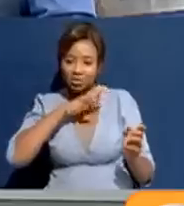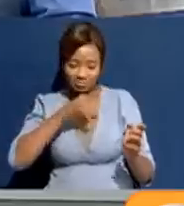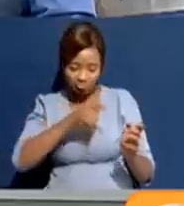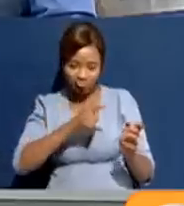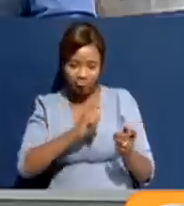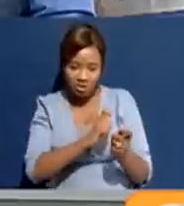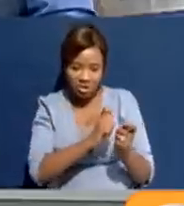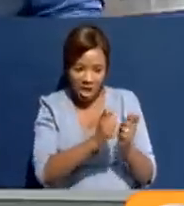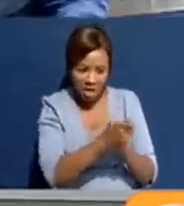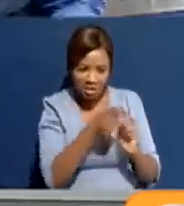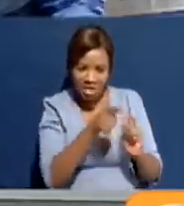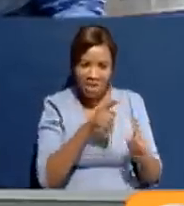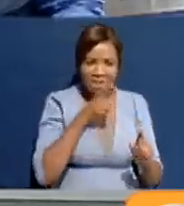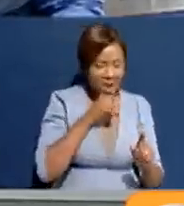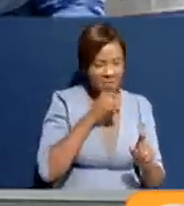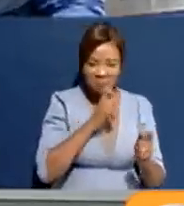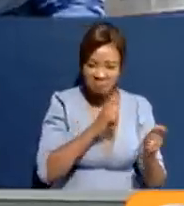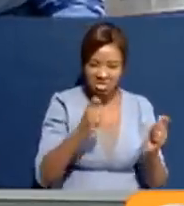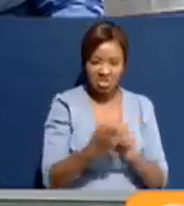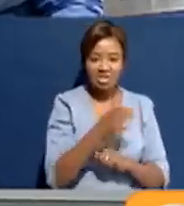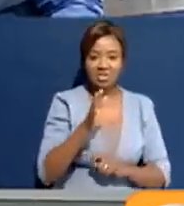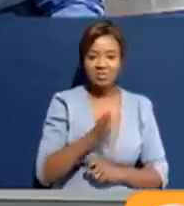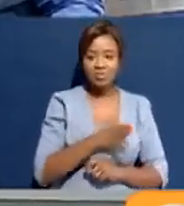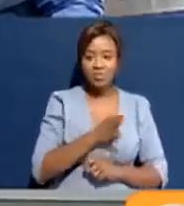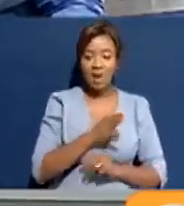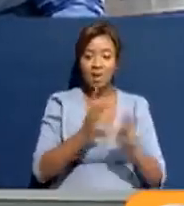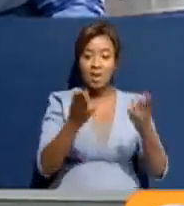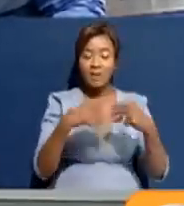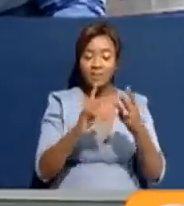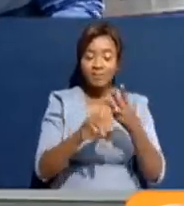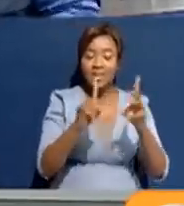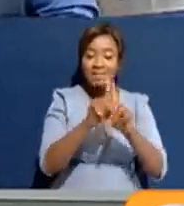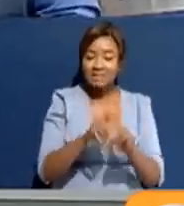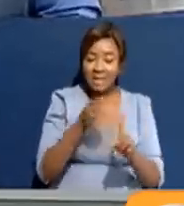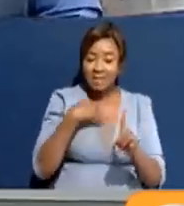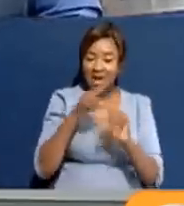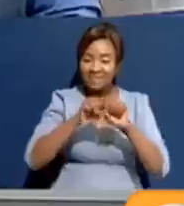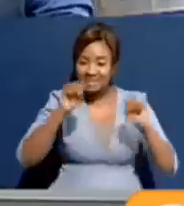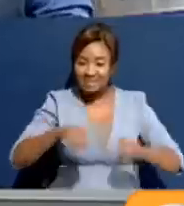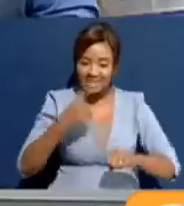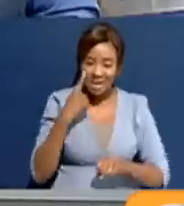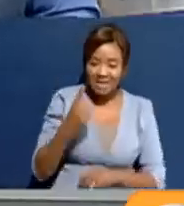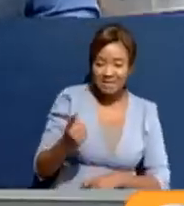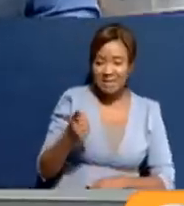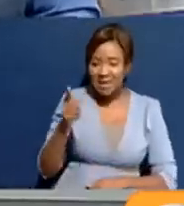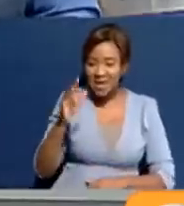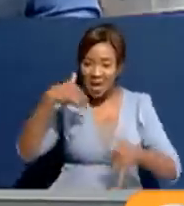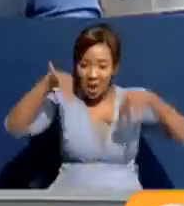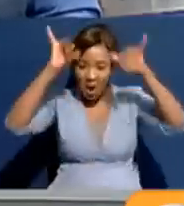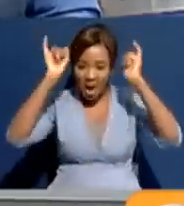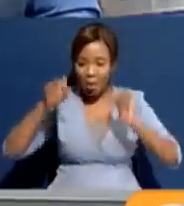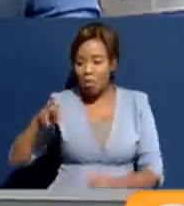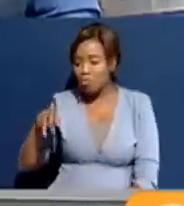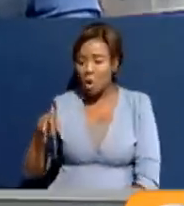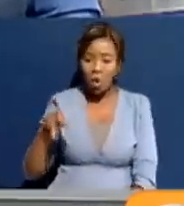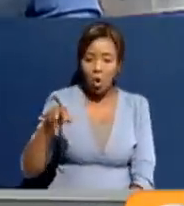there is more, a system that monitors your cow's health and steps on a daily basis while you're kilometers away from the